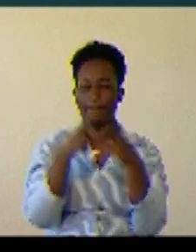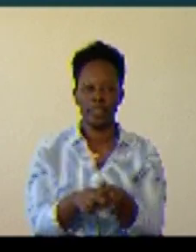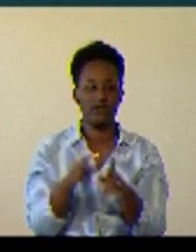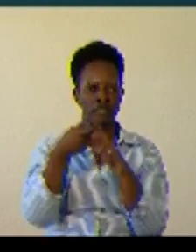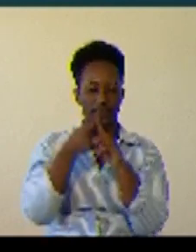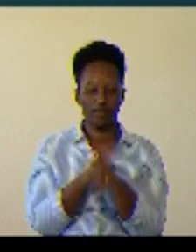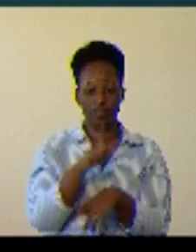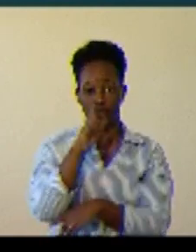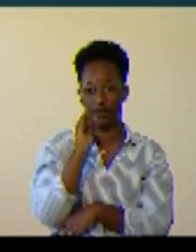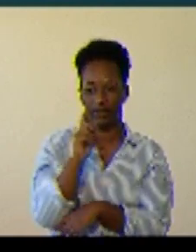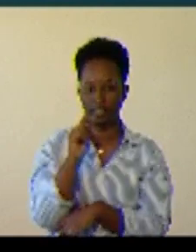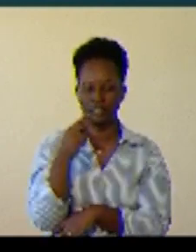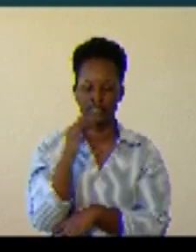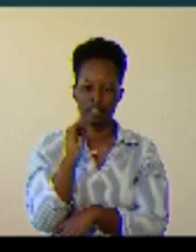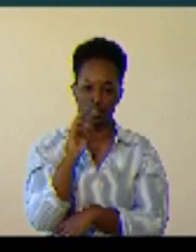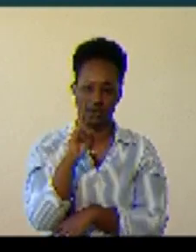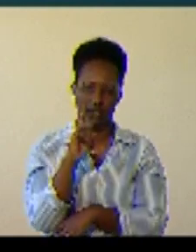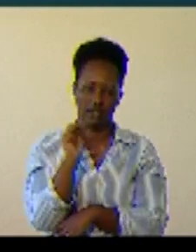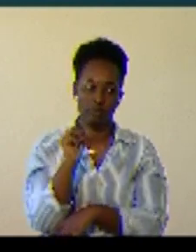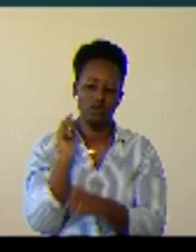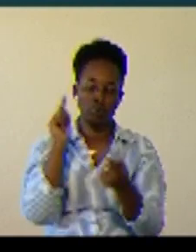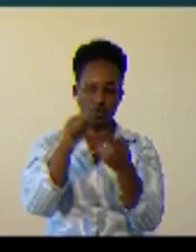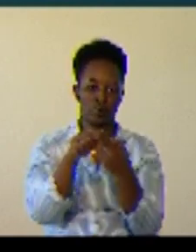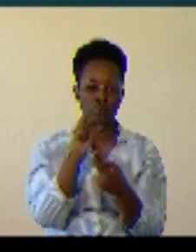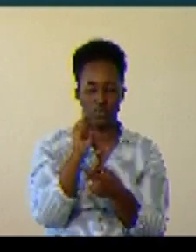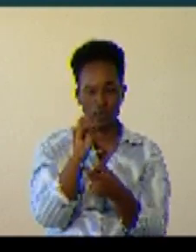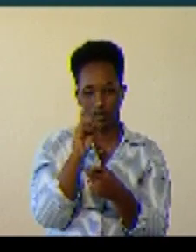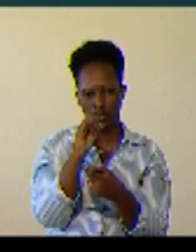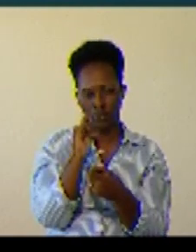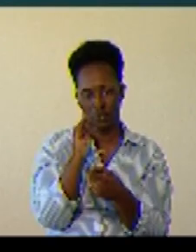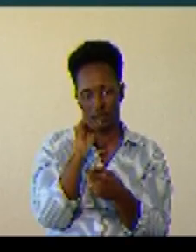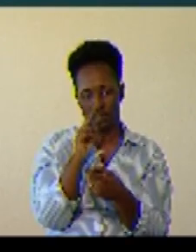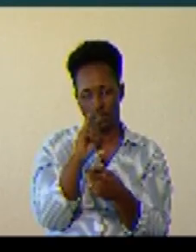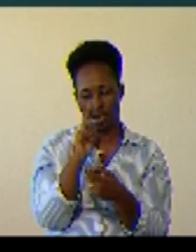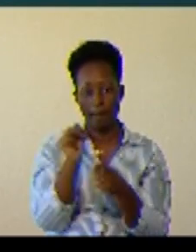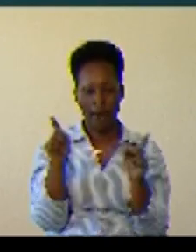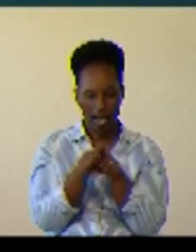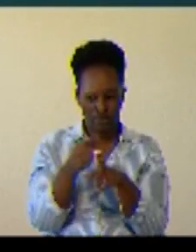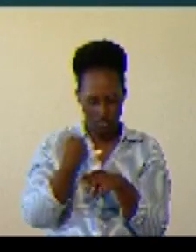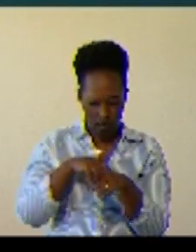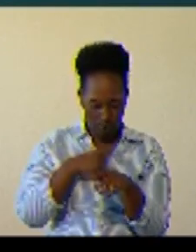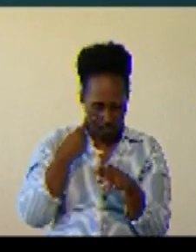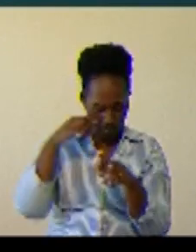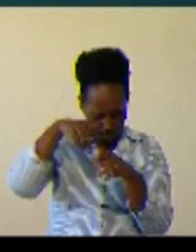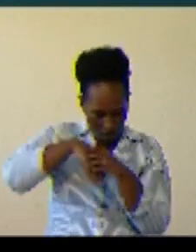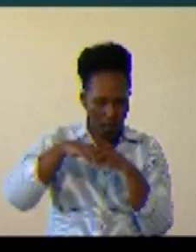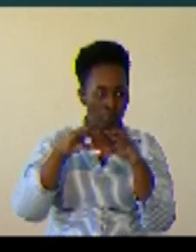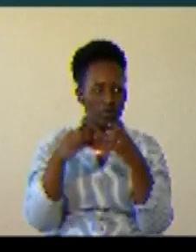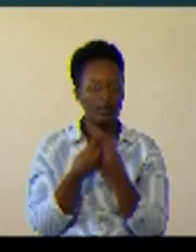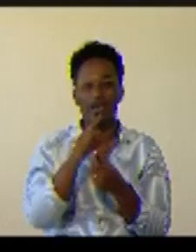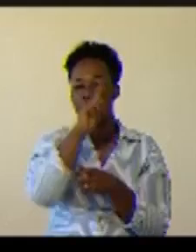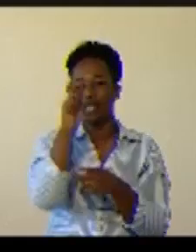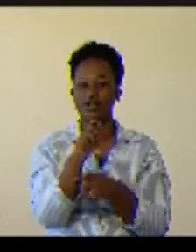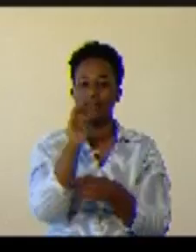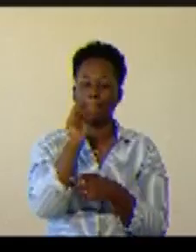From lithium to sodium and to potassium and rubidium, as you go on down the group, what happens? Does the